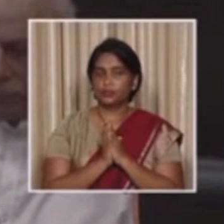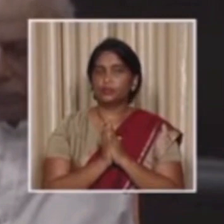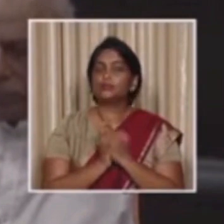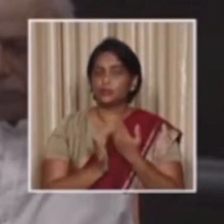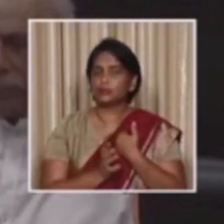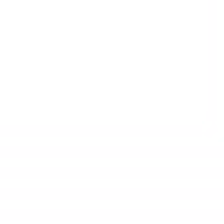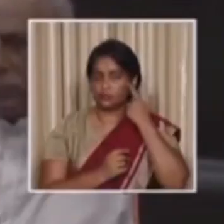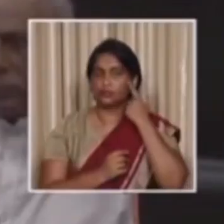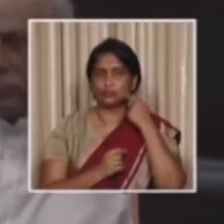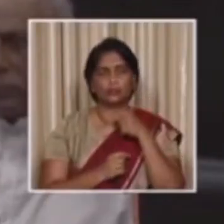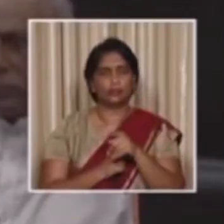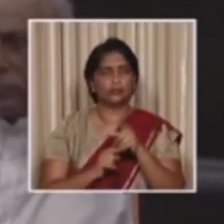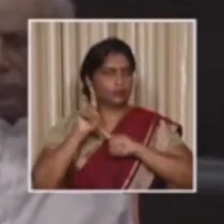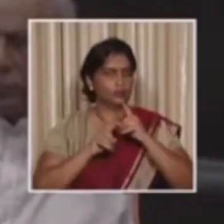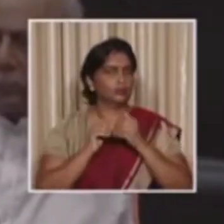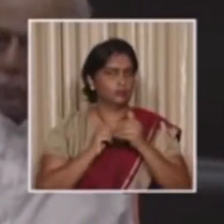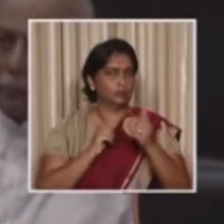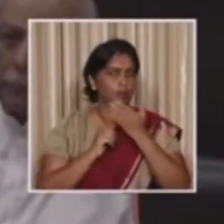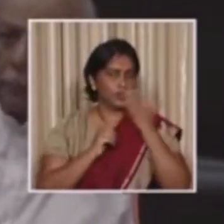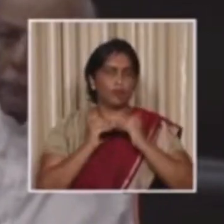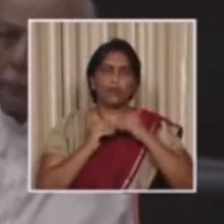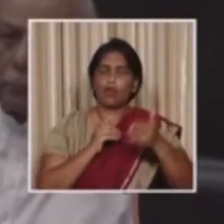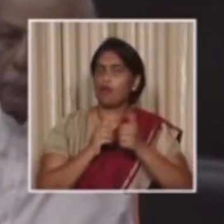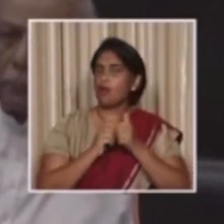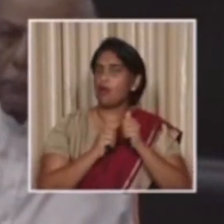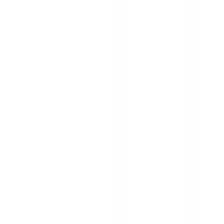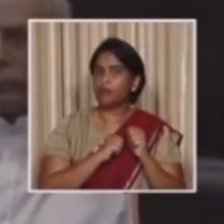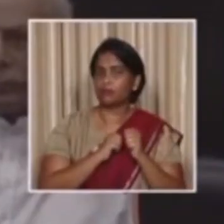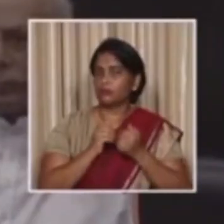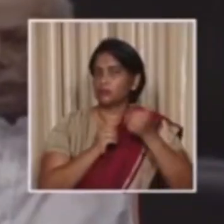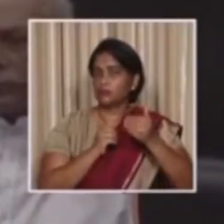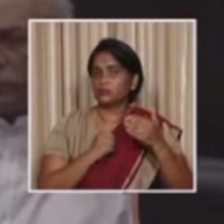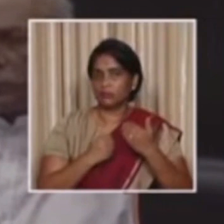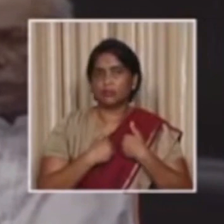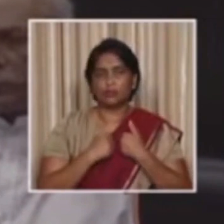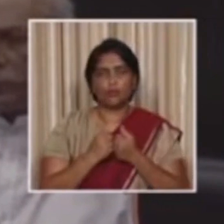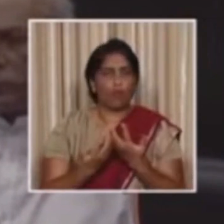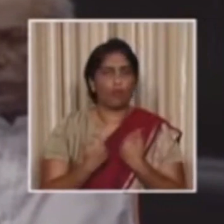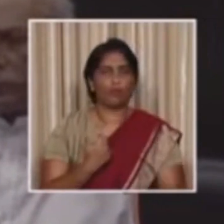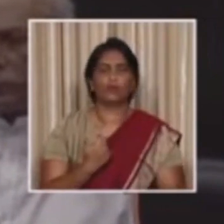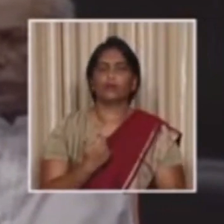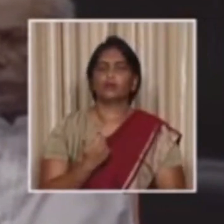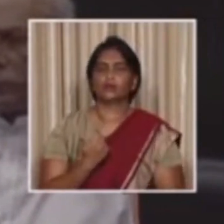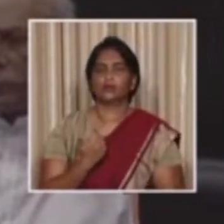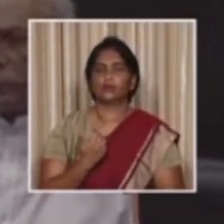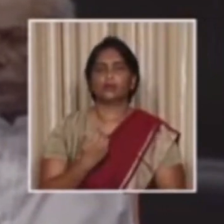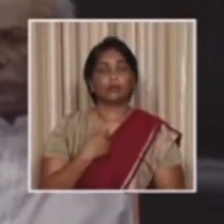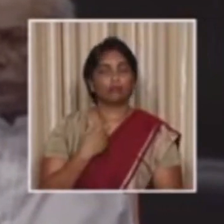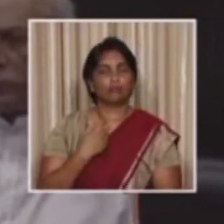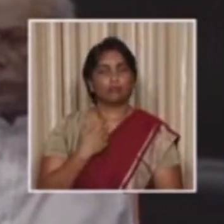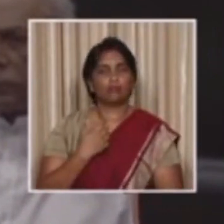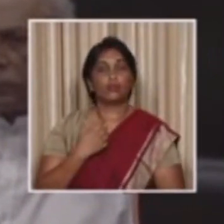we can discuss that and go ahead and bring it early. I also want to do that because that will be the most powerful fund in Sri